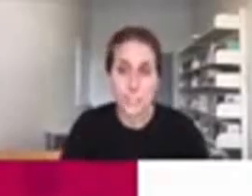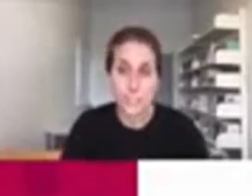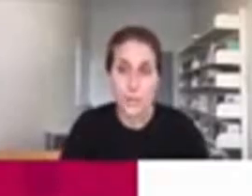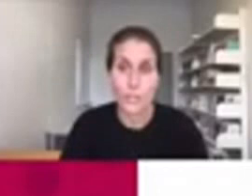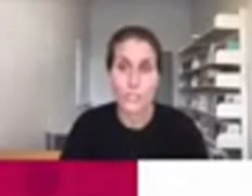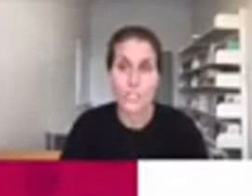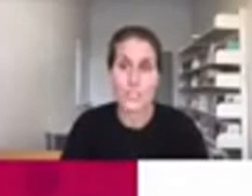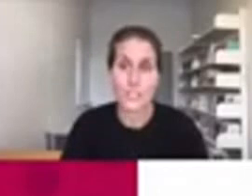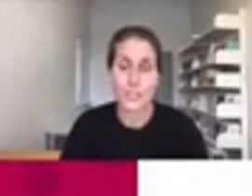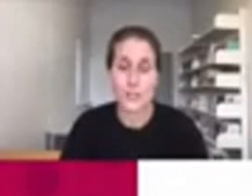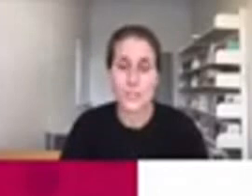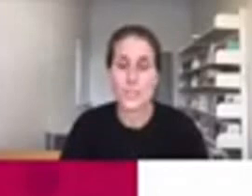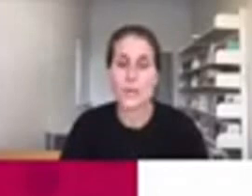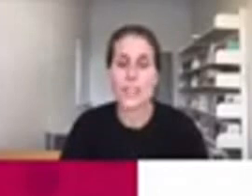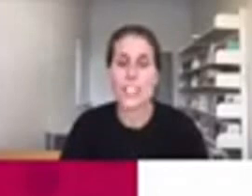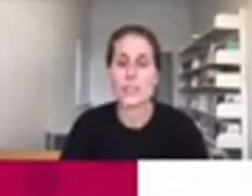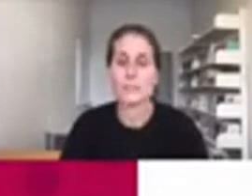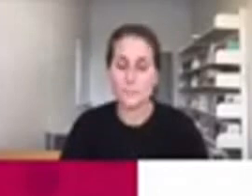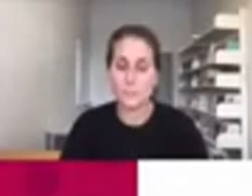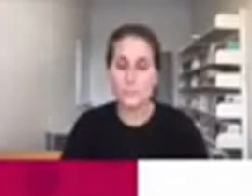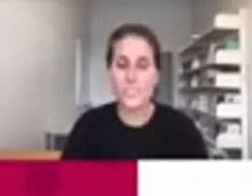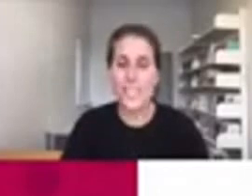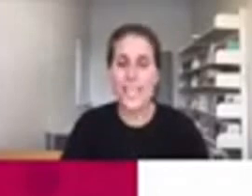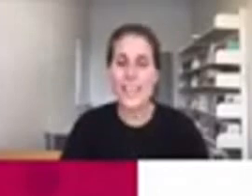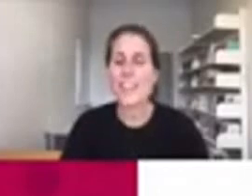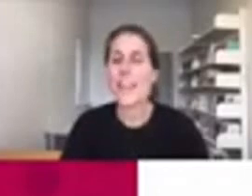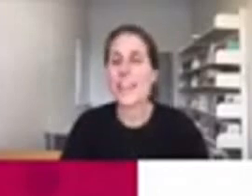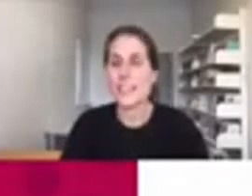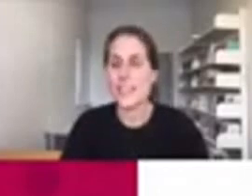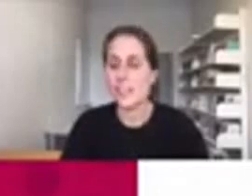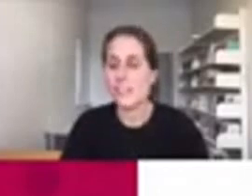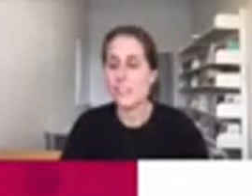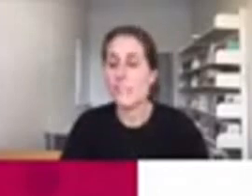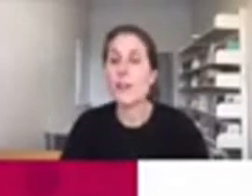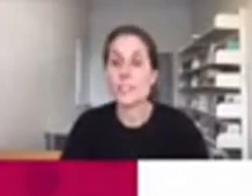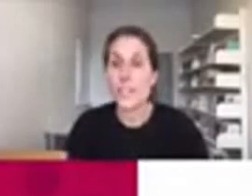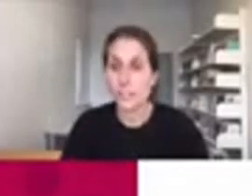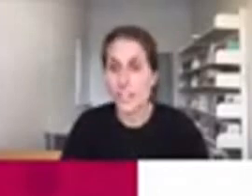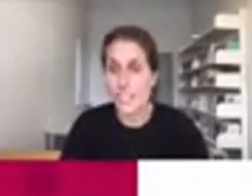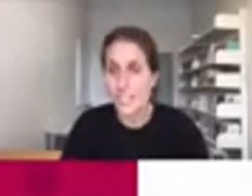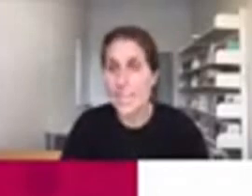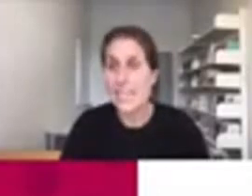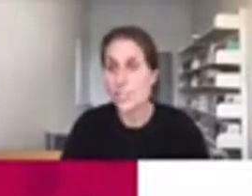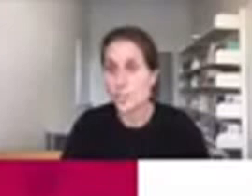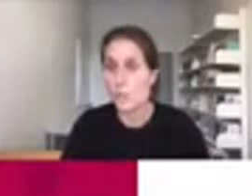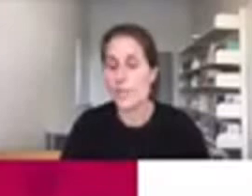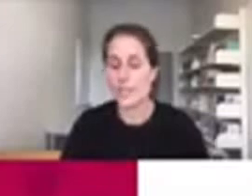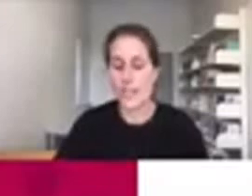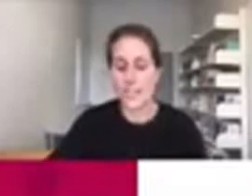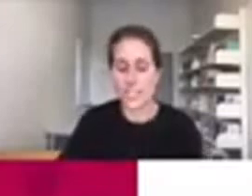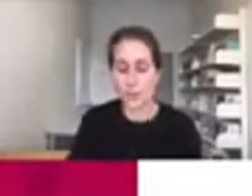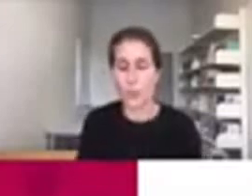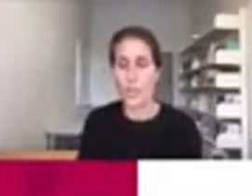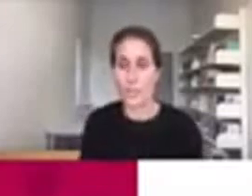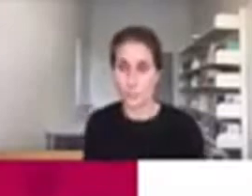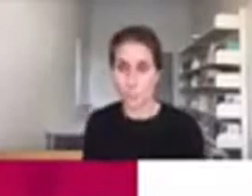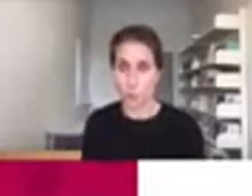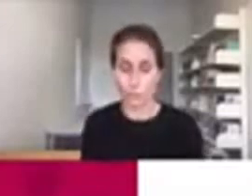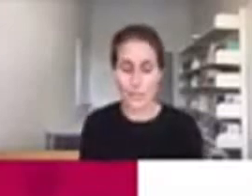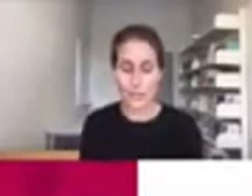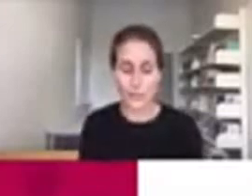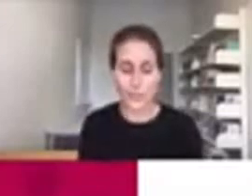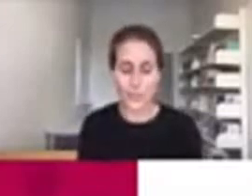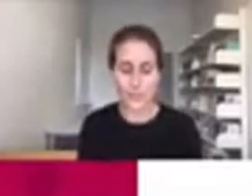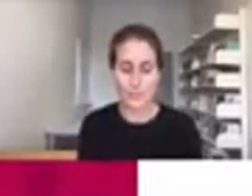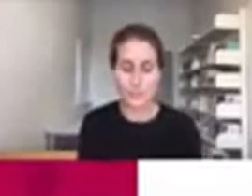into such a new context and a new situation, they felt a greater need to be engaging with